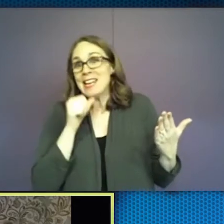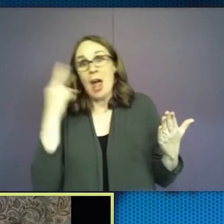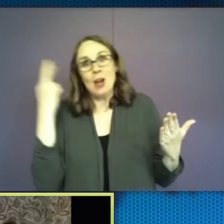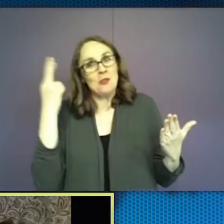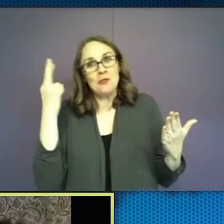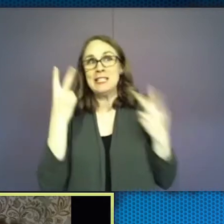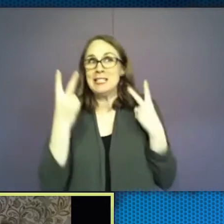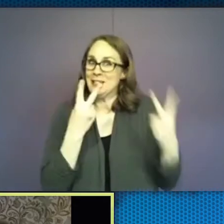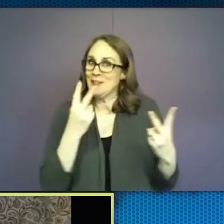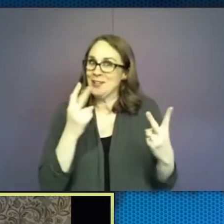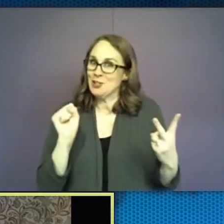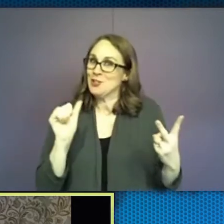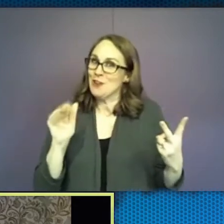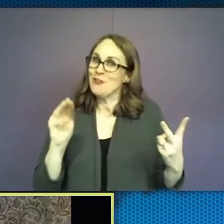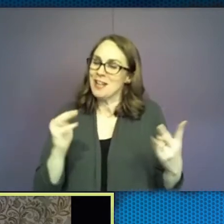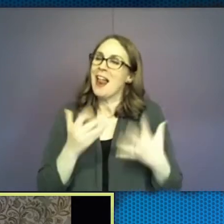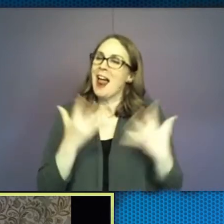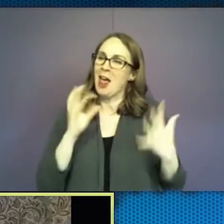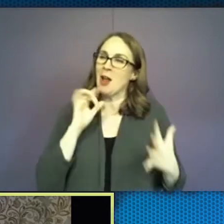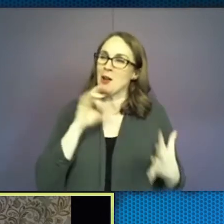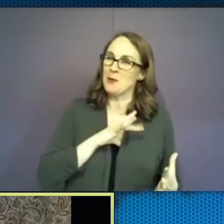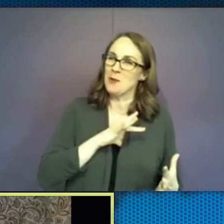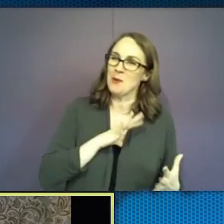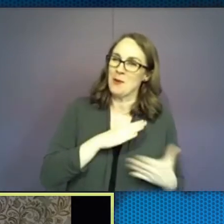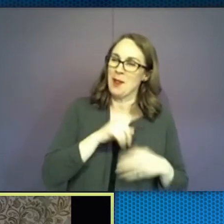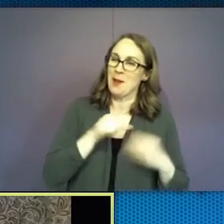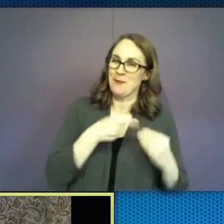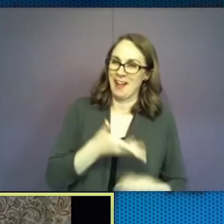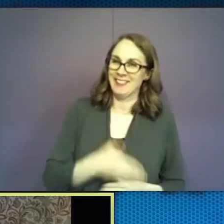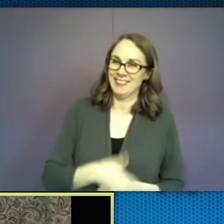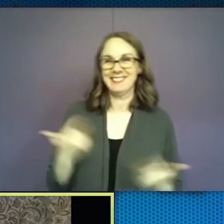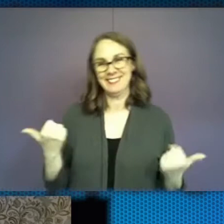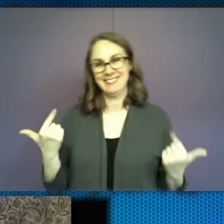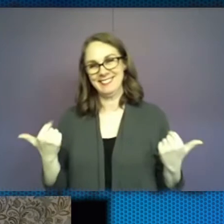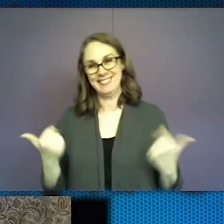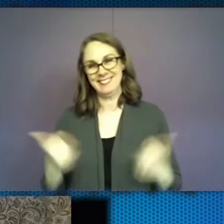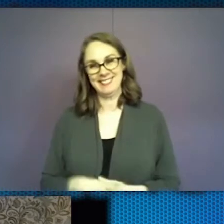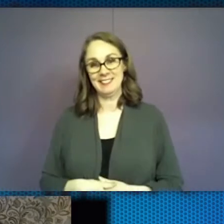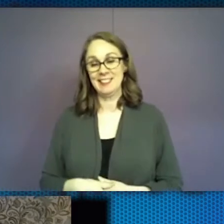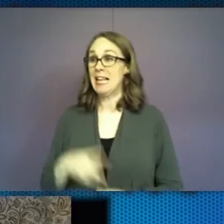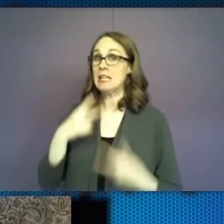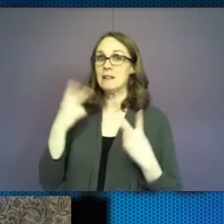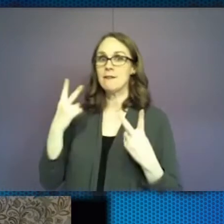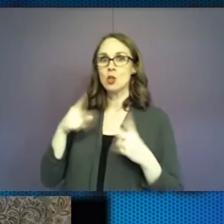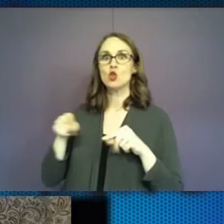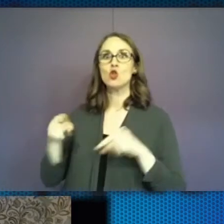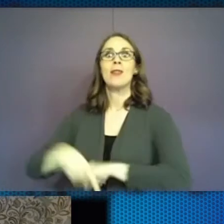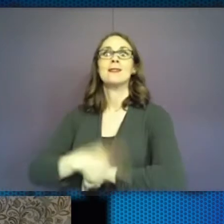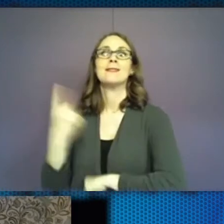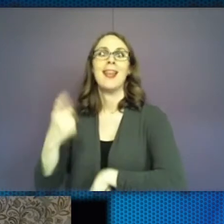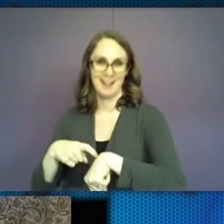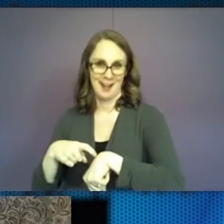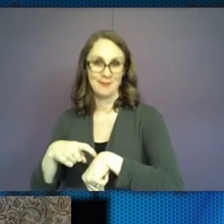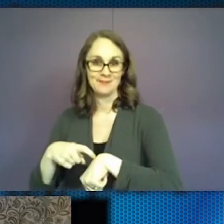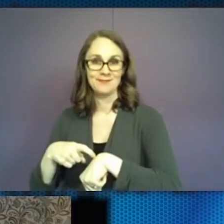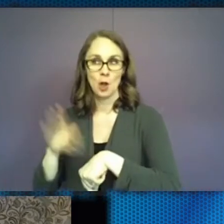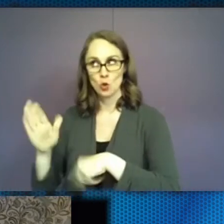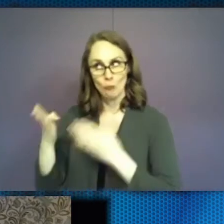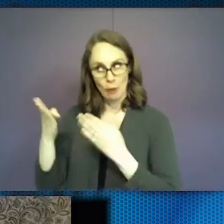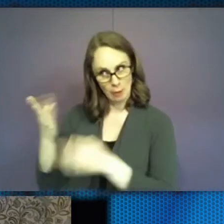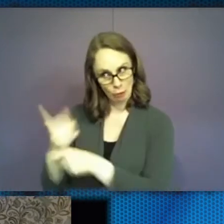visit Schifferstadt. There's a lot of cool things about it. Visit in the daytime is your